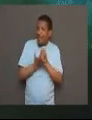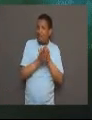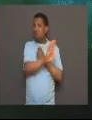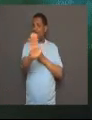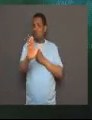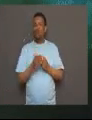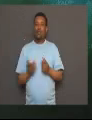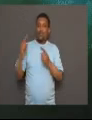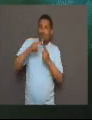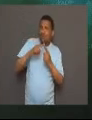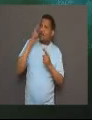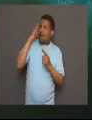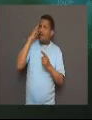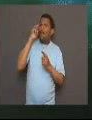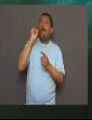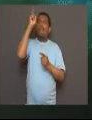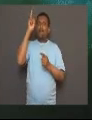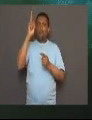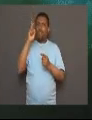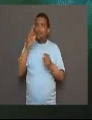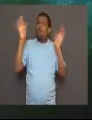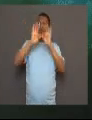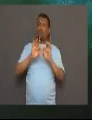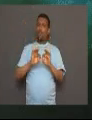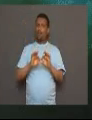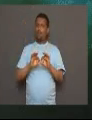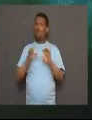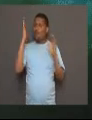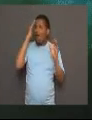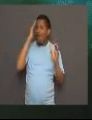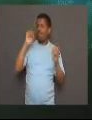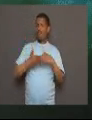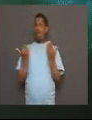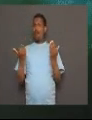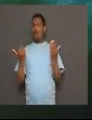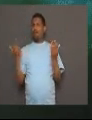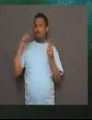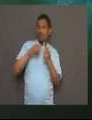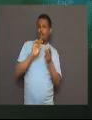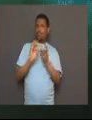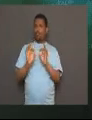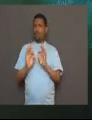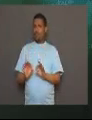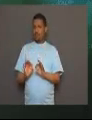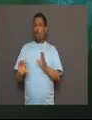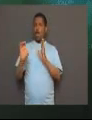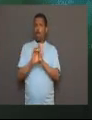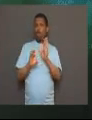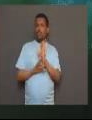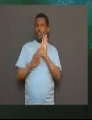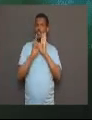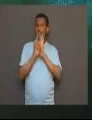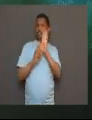helped you to realize the importance of knowing how to interpret